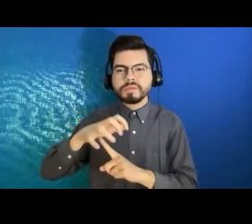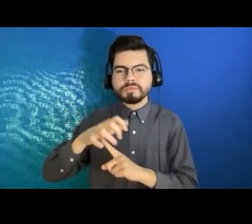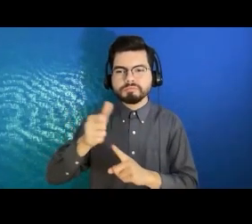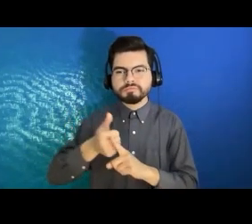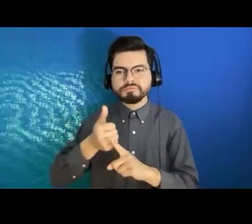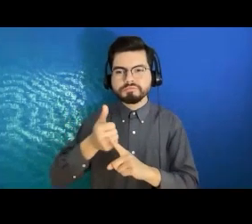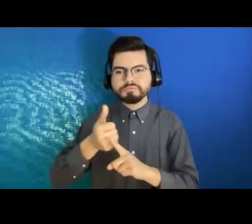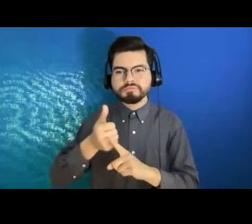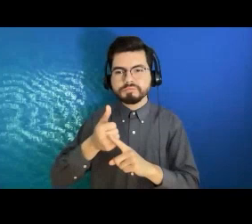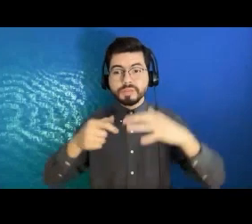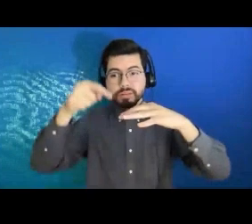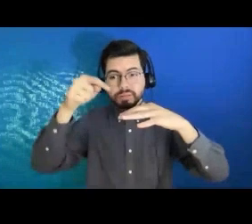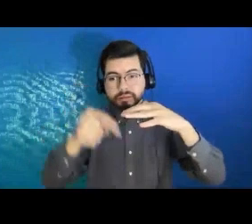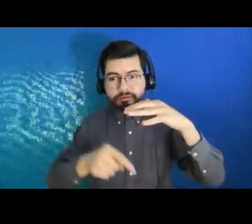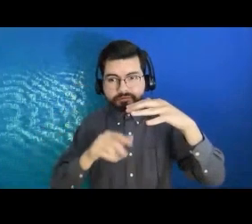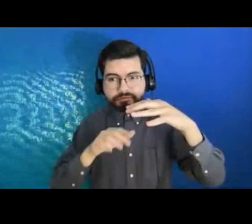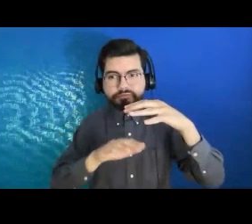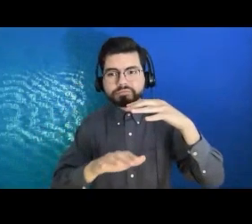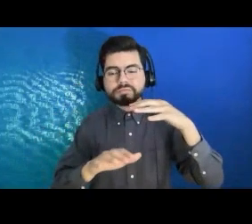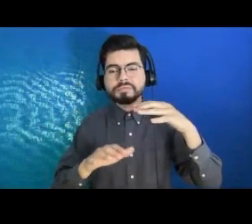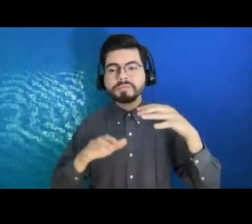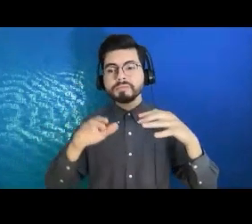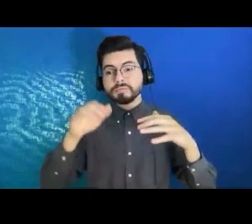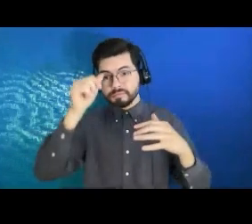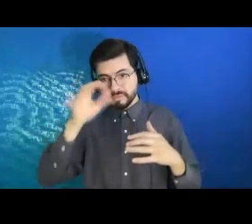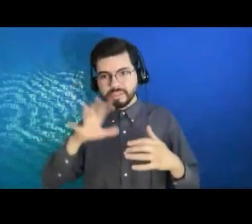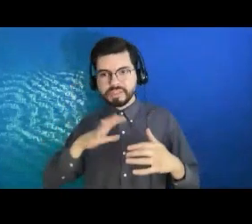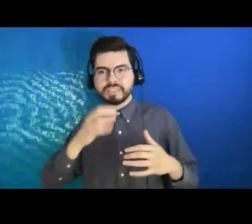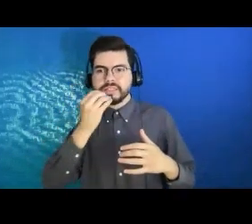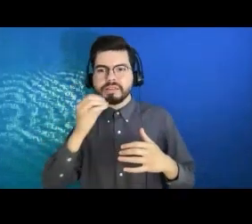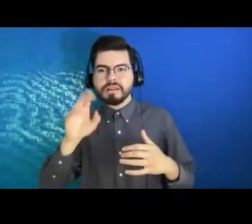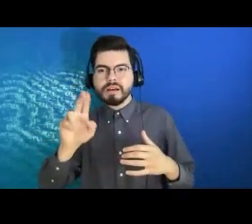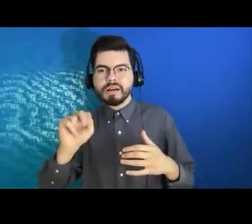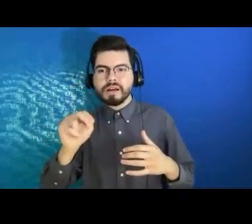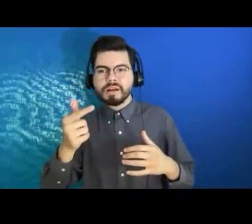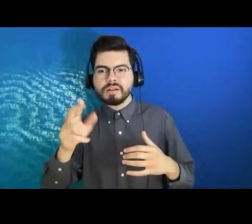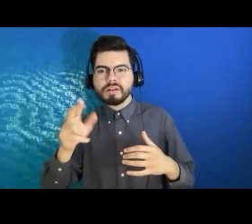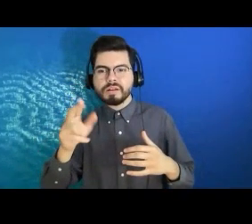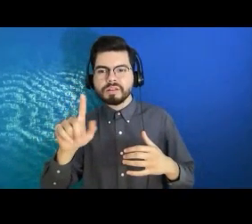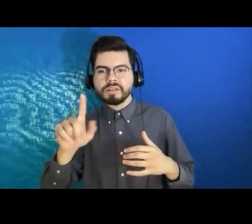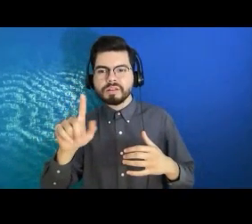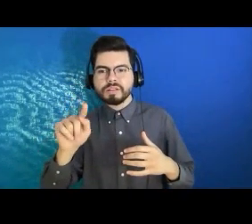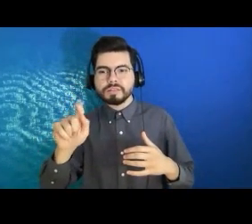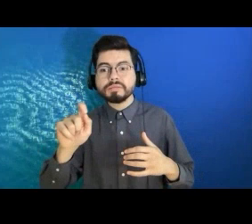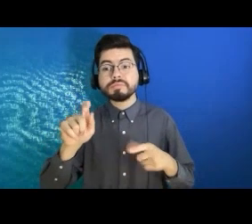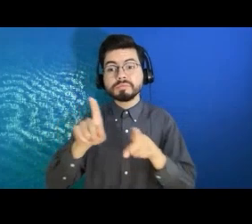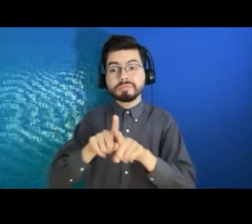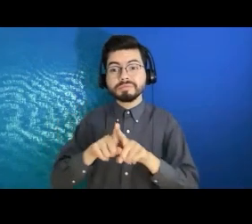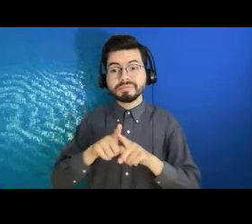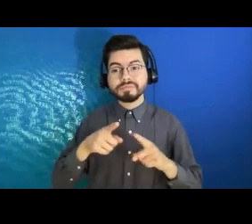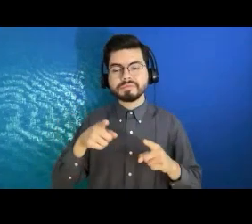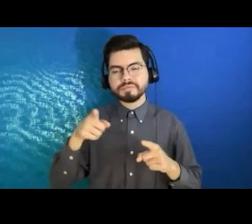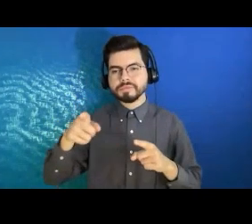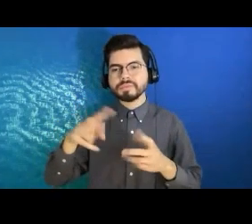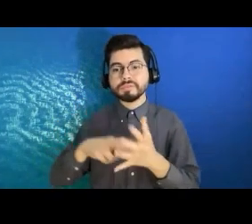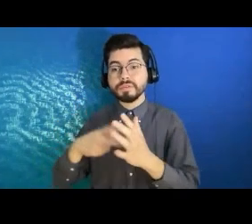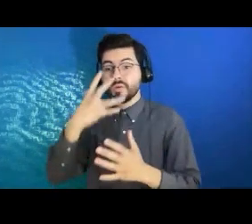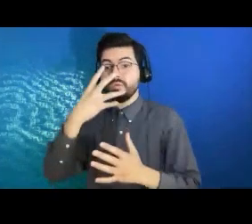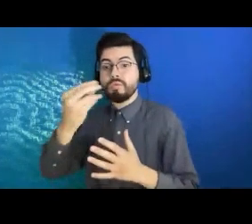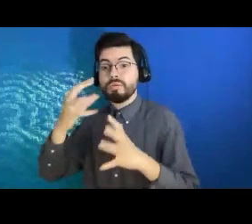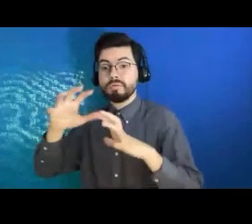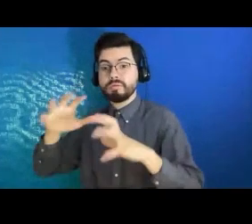males tend to eat more ungulates, scavenge more wolf-killed ungulates, especially. They take them away from wolf packs. So the